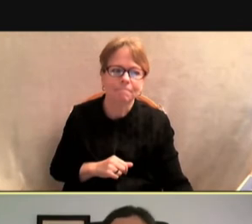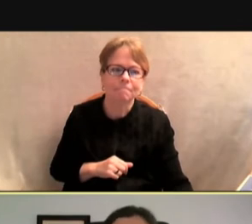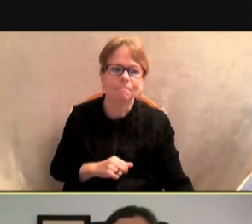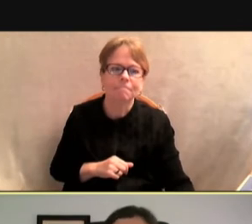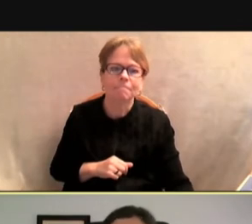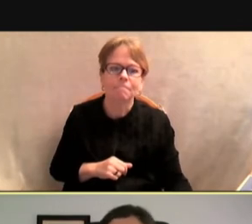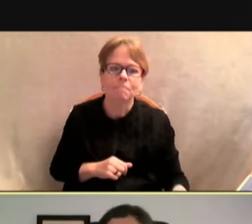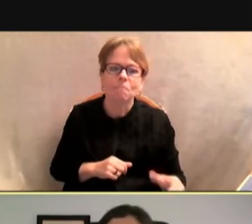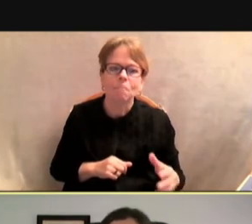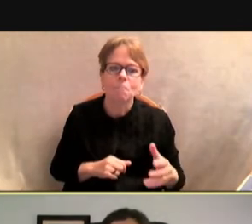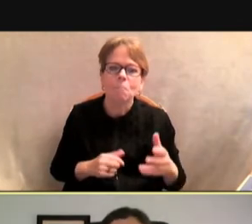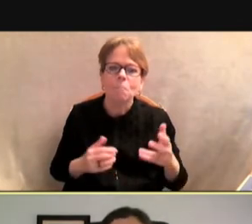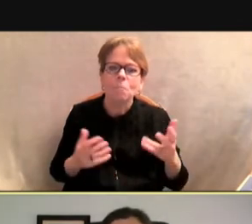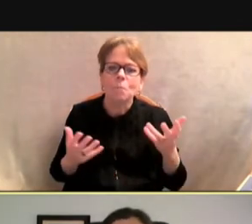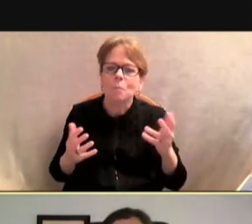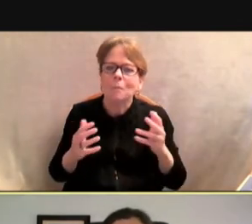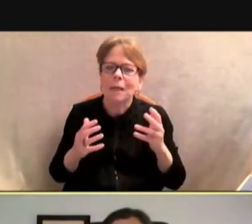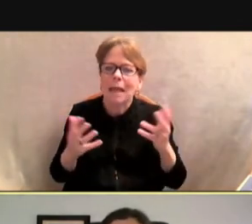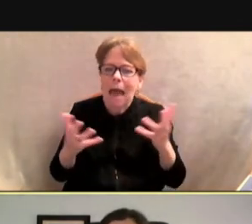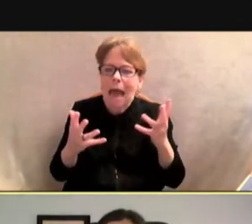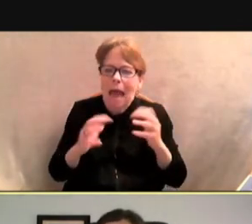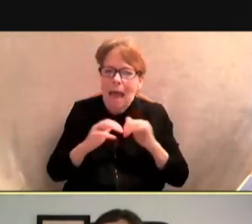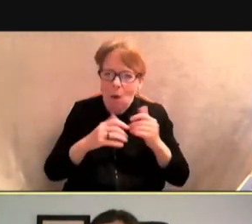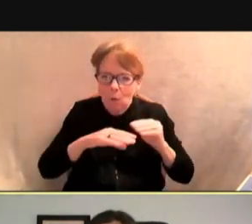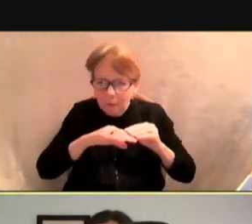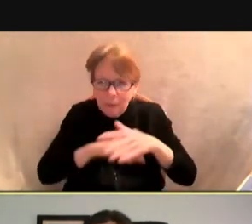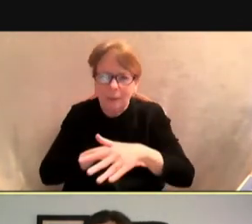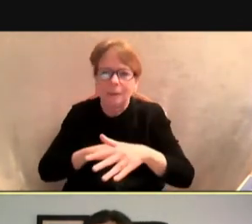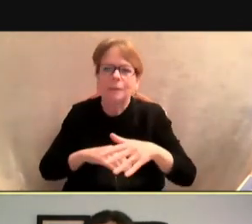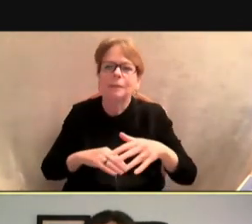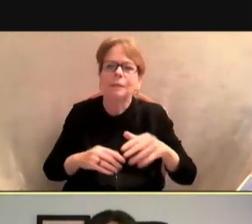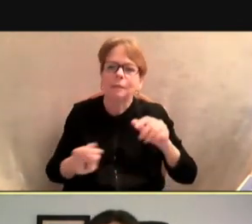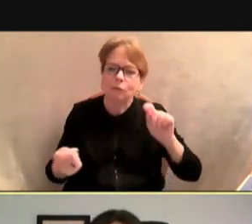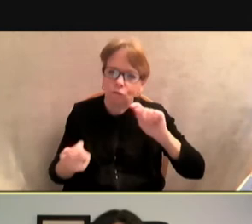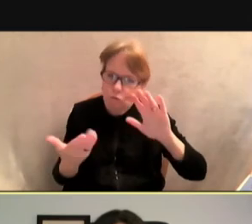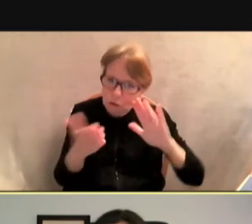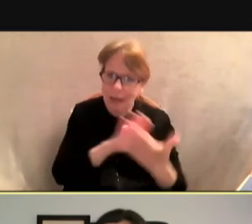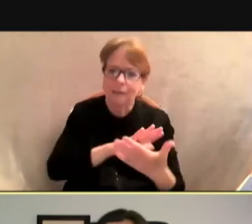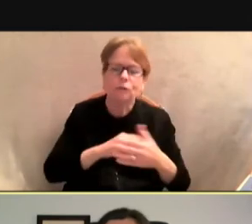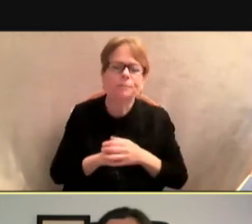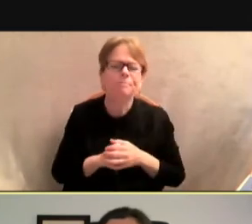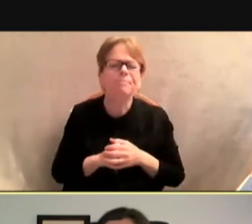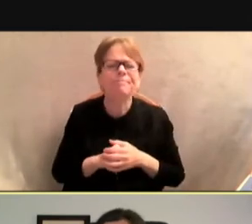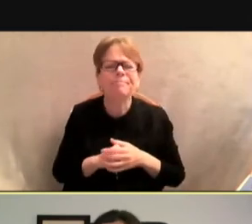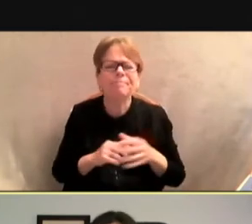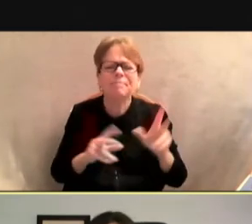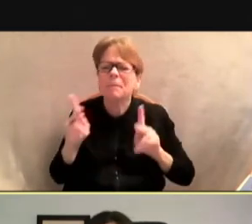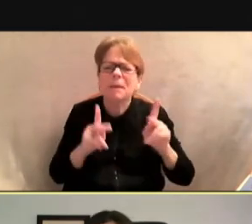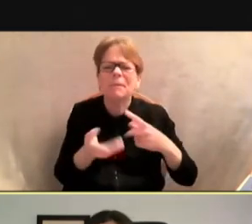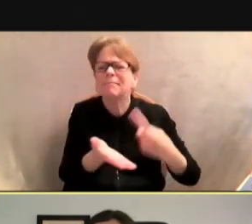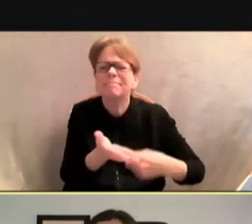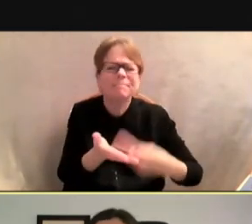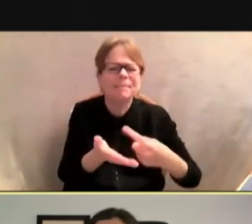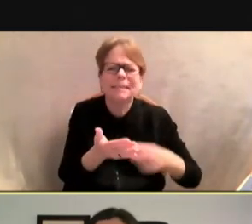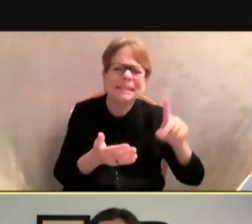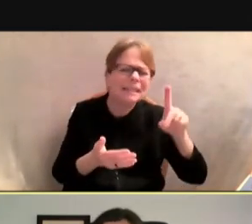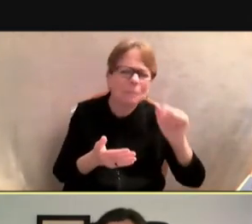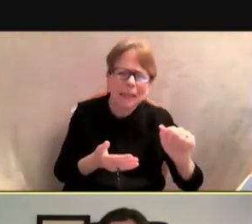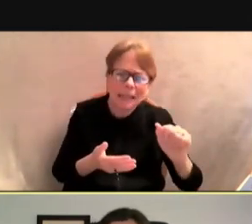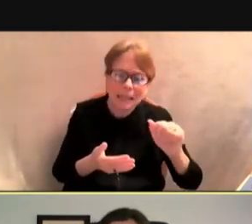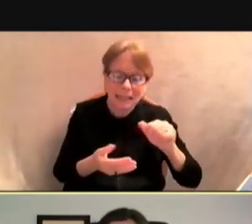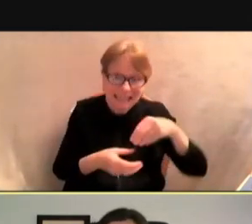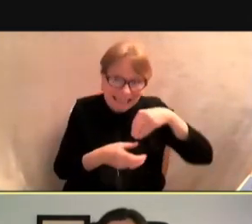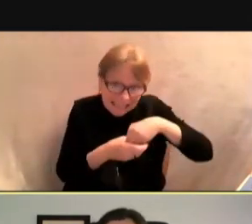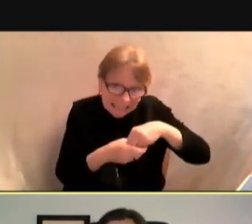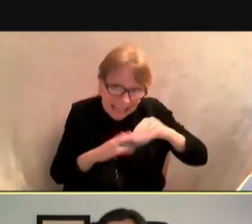Key forces for meaningful change. So over the past year, conversations around disability have increased both inside and outside of the